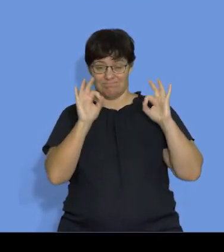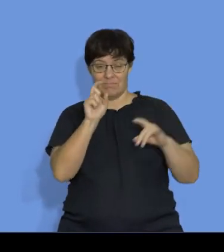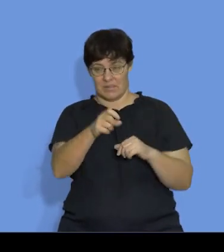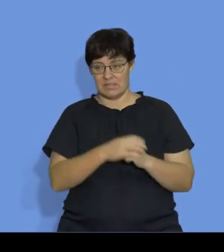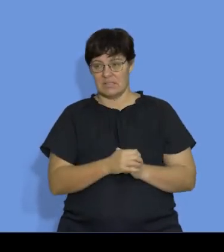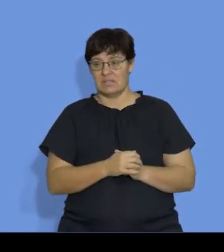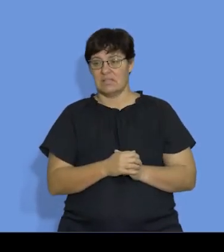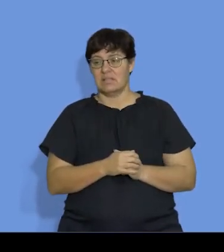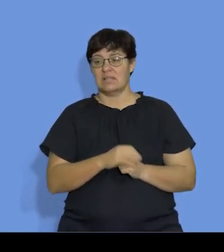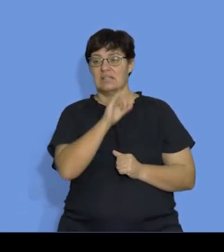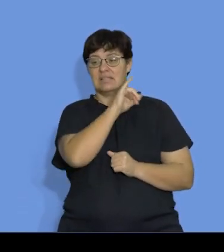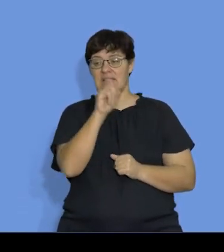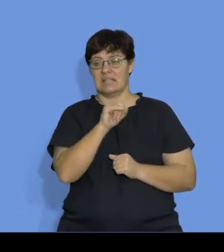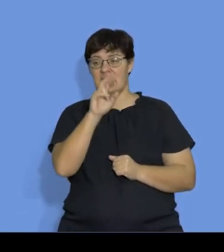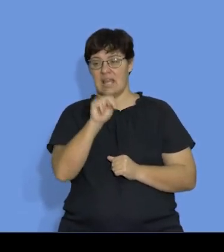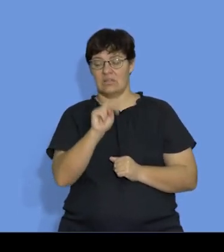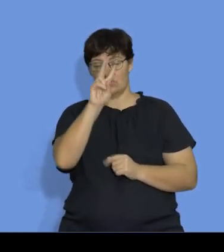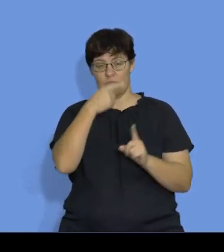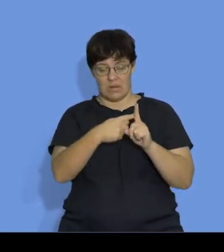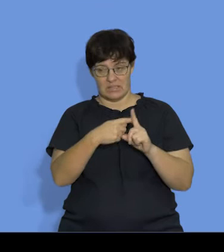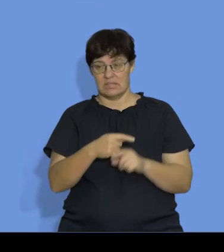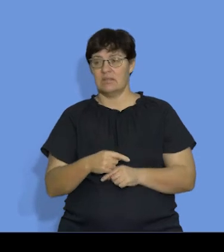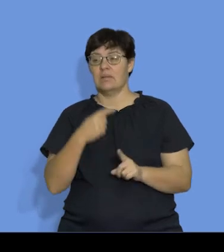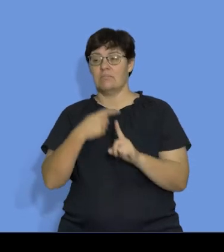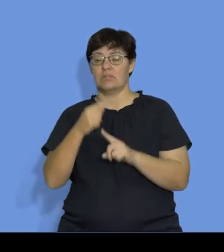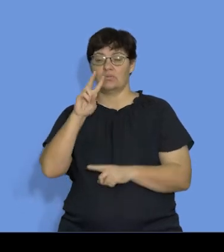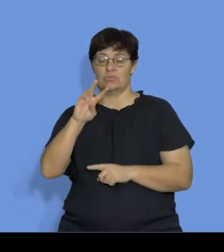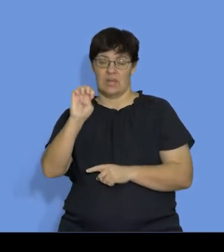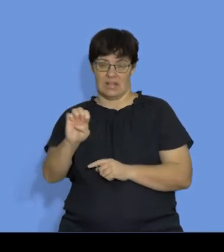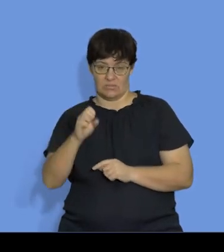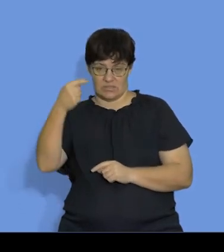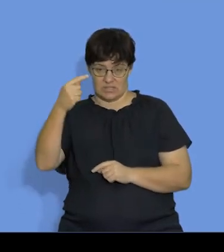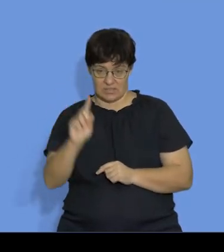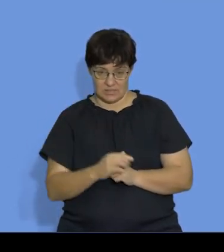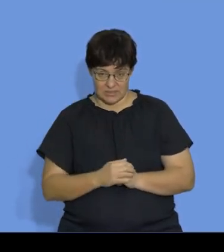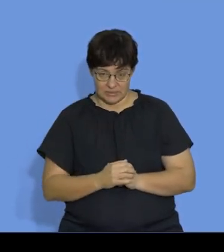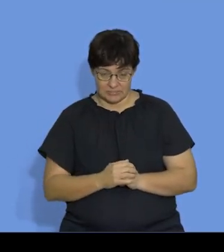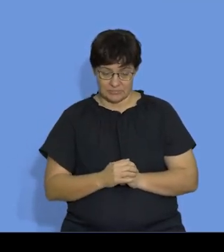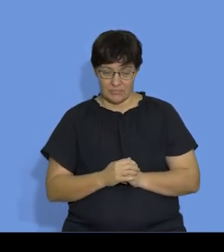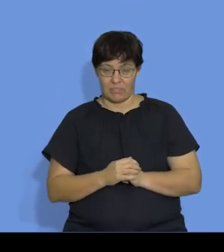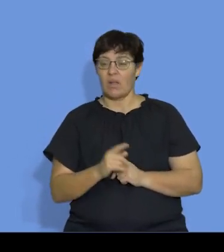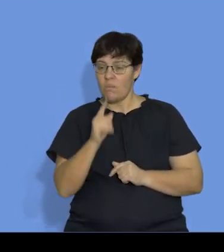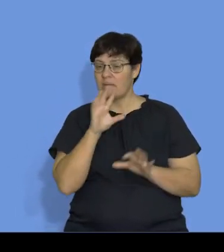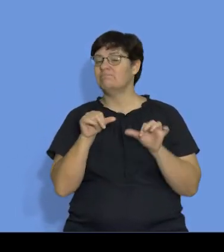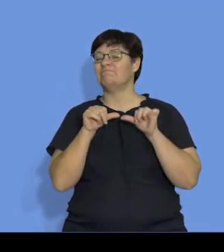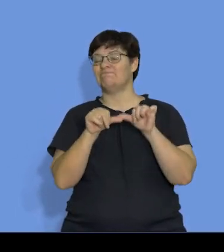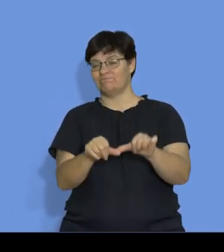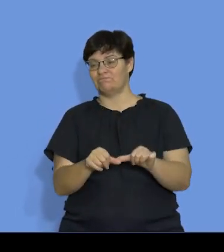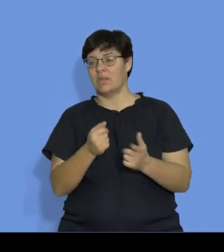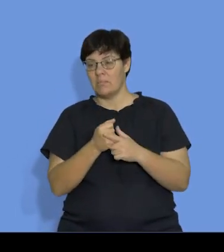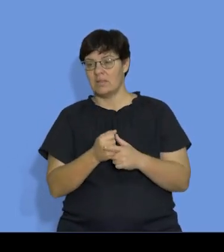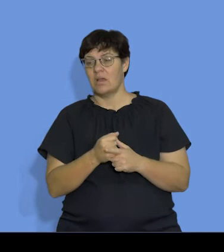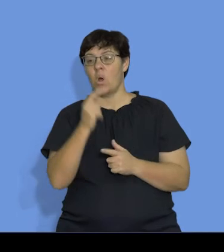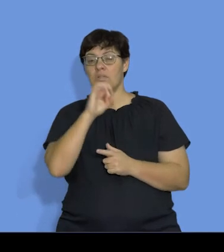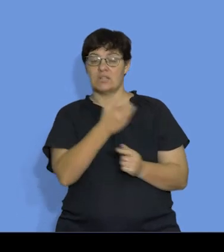zinc 2 plus 2 electrons. So you realize that we are consistent, that in the oxidation half